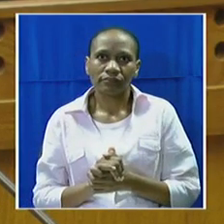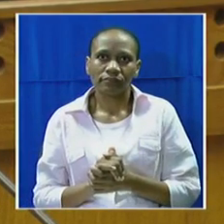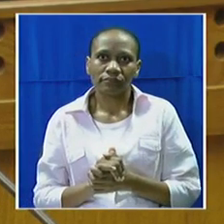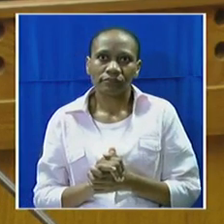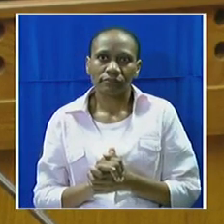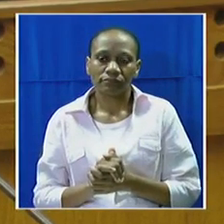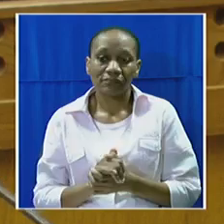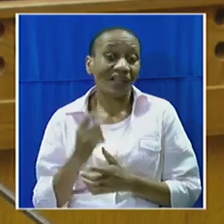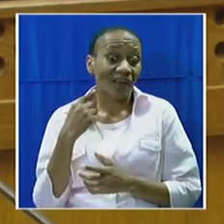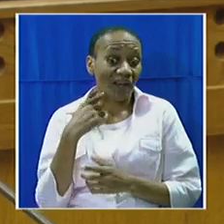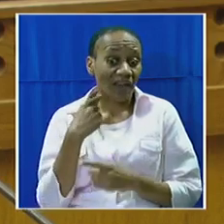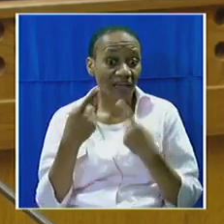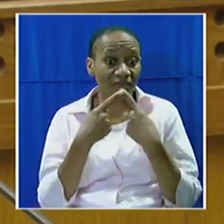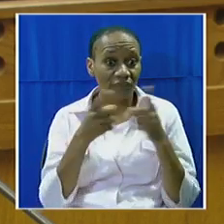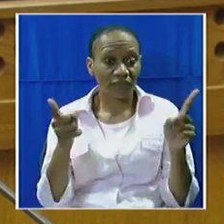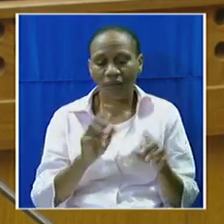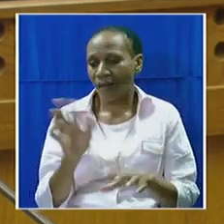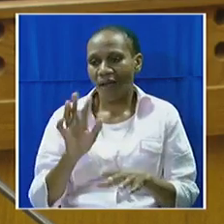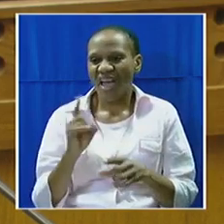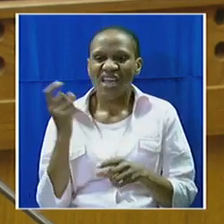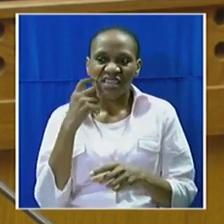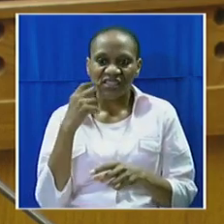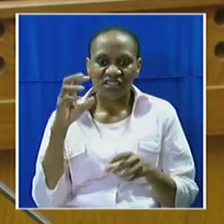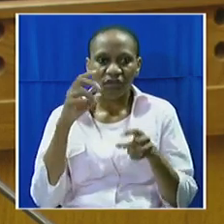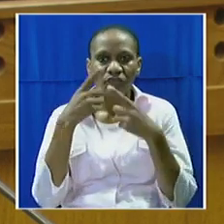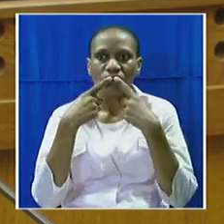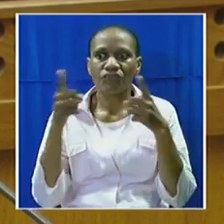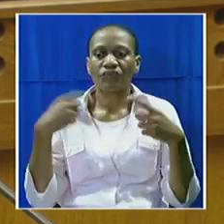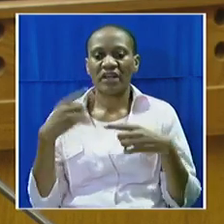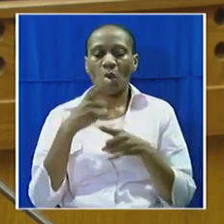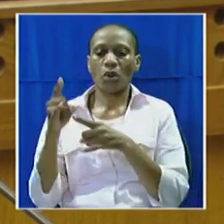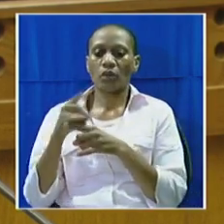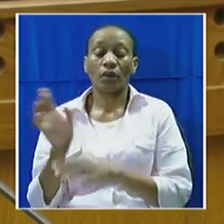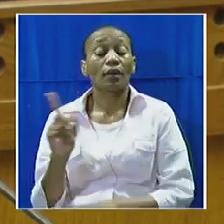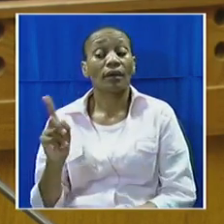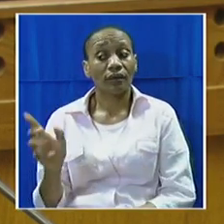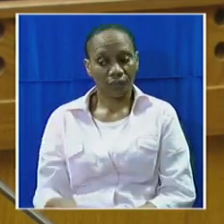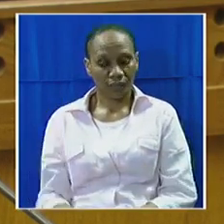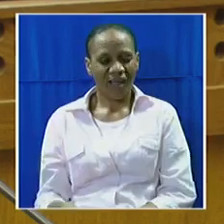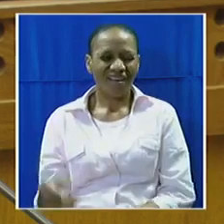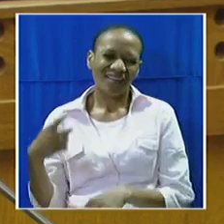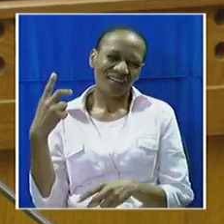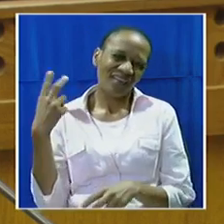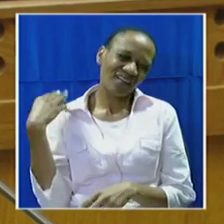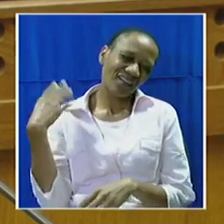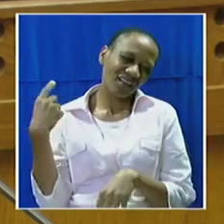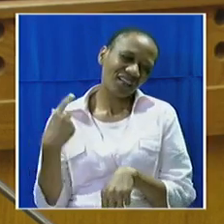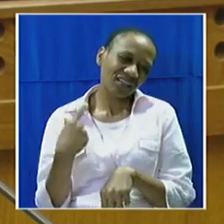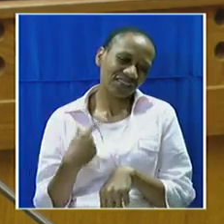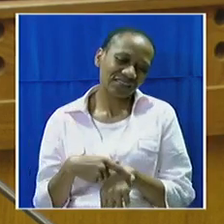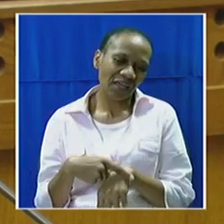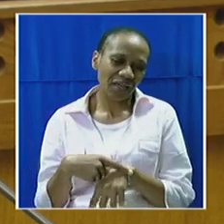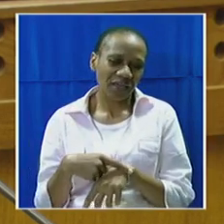Tell no lies, claim no easy victories. The last time the City of Cape Town received a